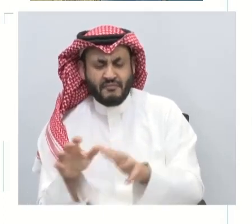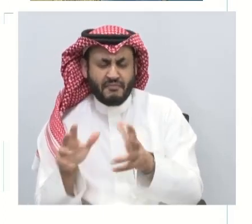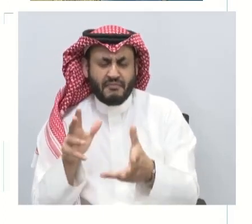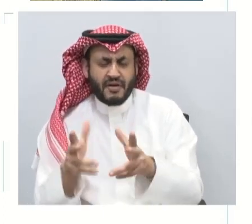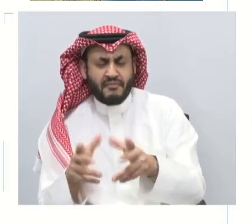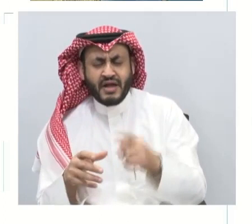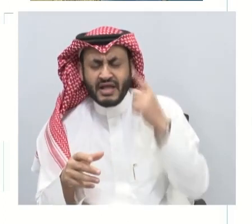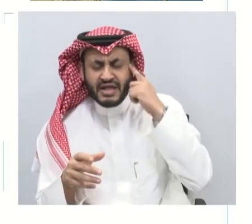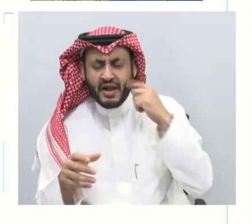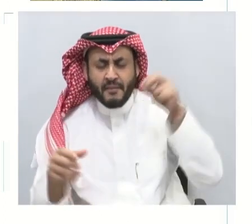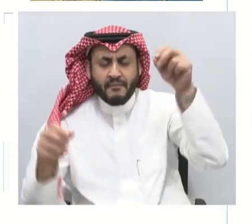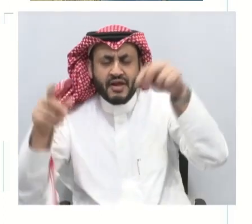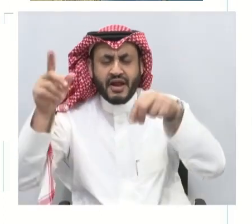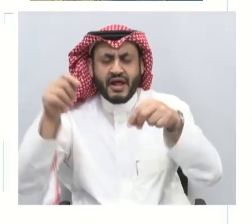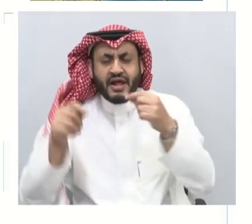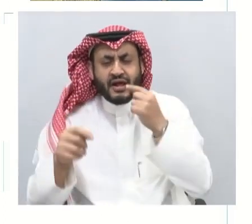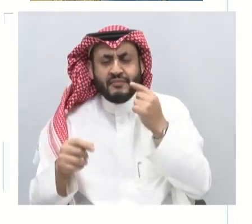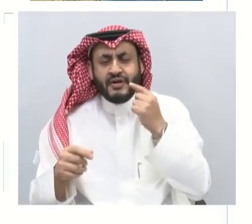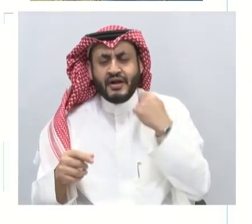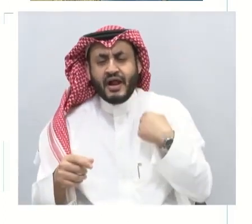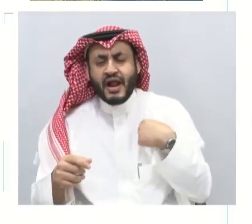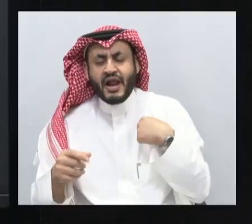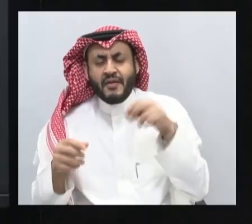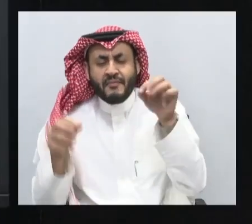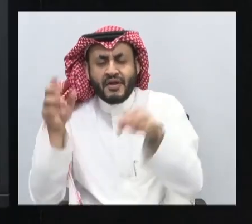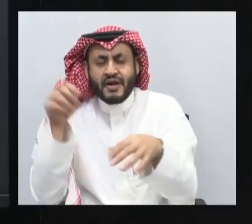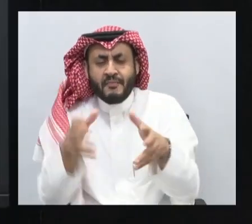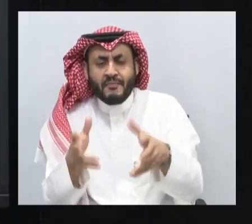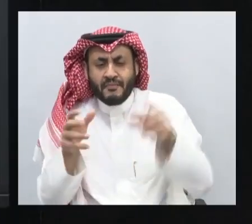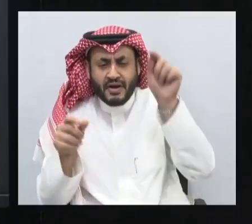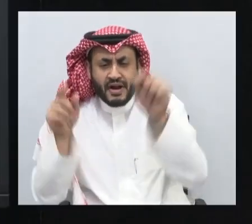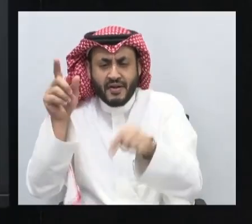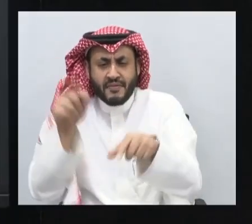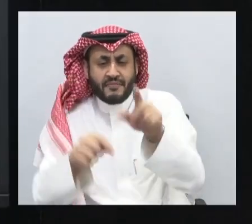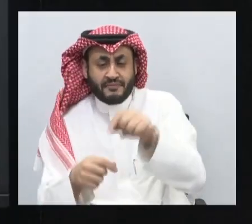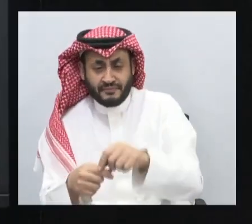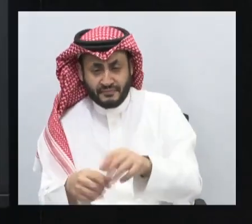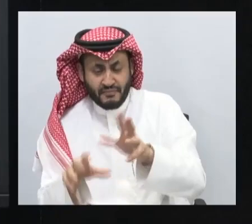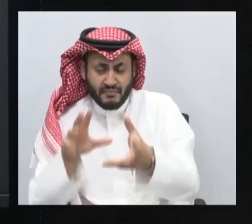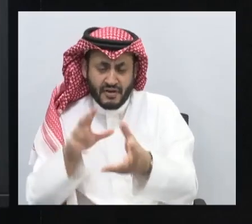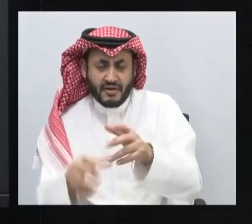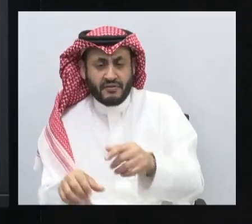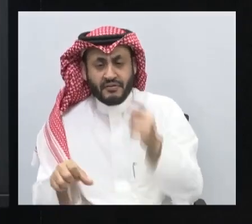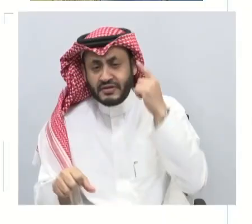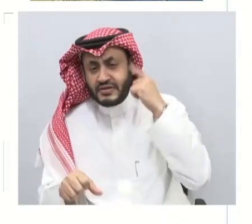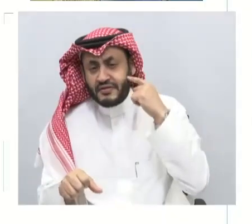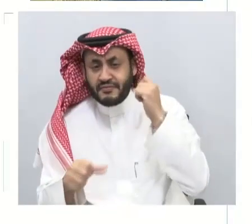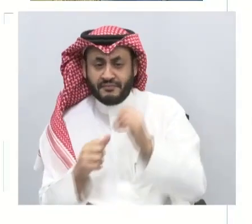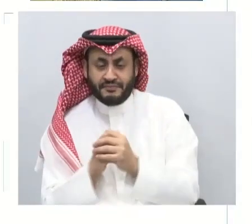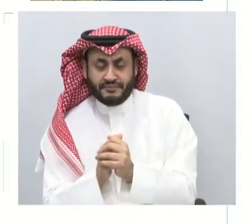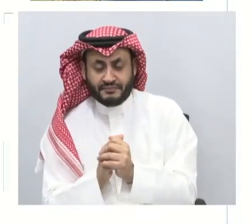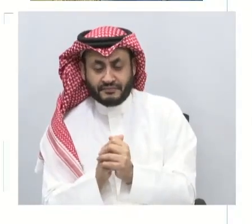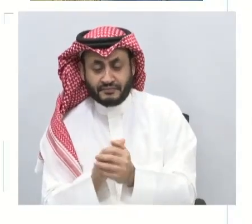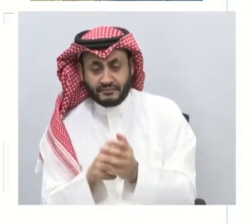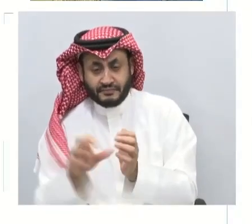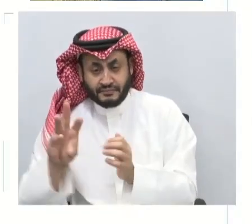on Saturday. Will it snow on Saturday or not? This is what we're going to find out from the listening as well.